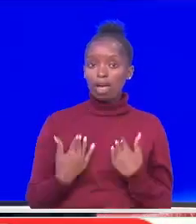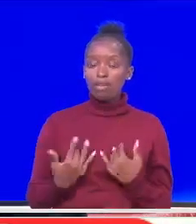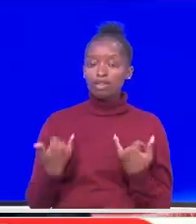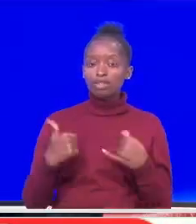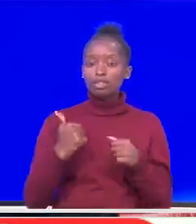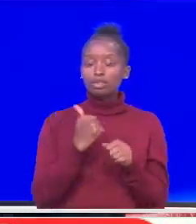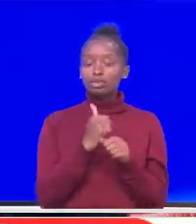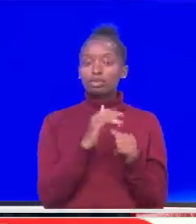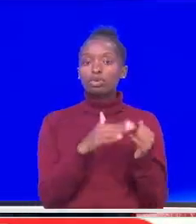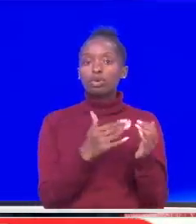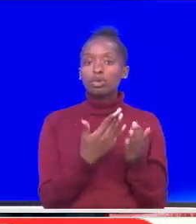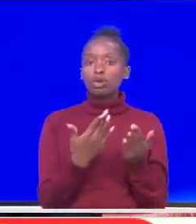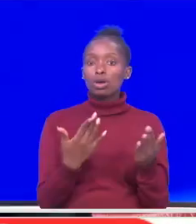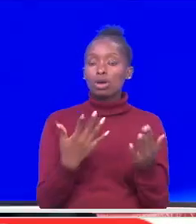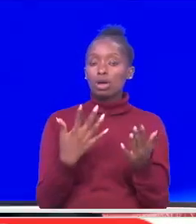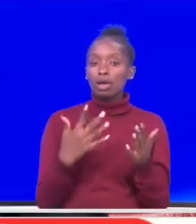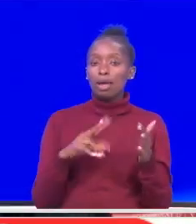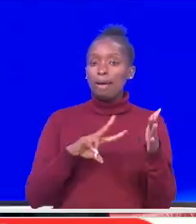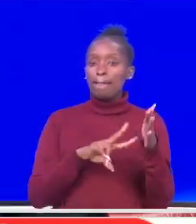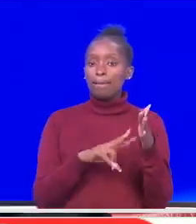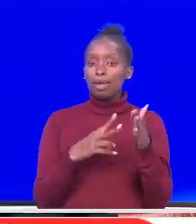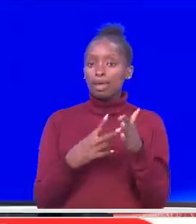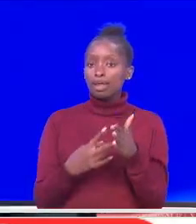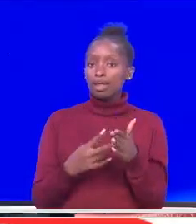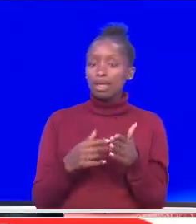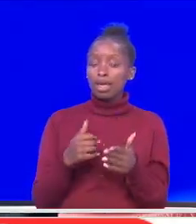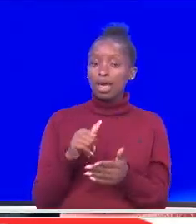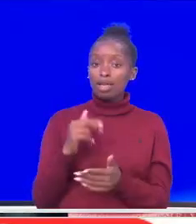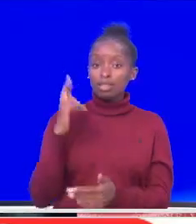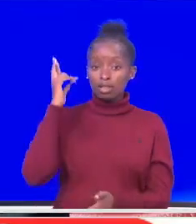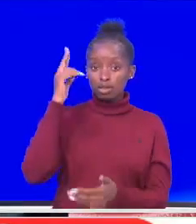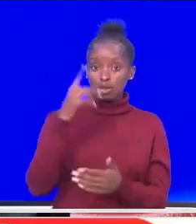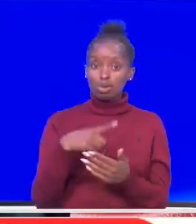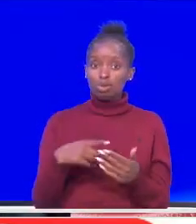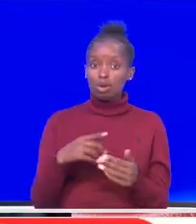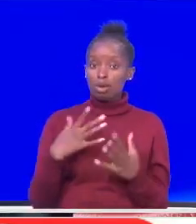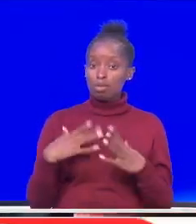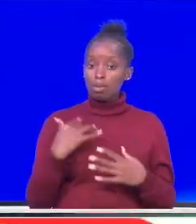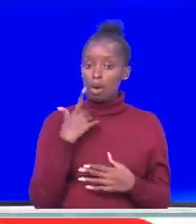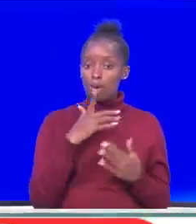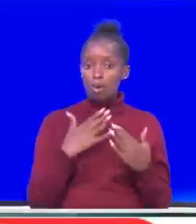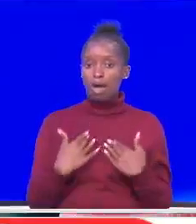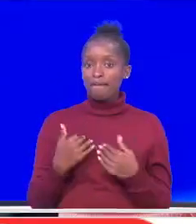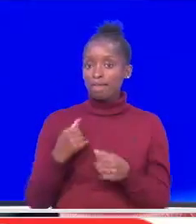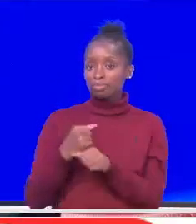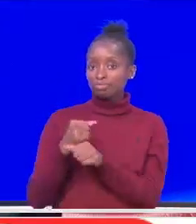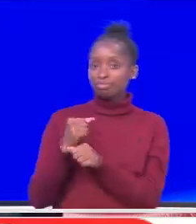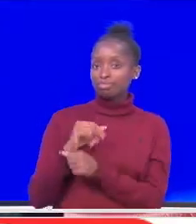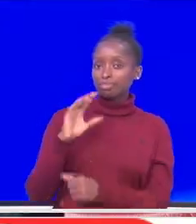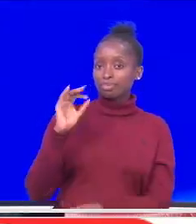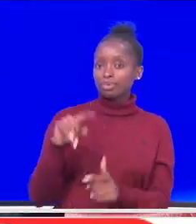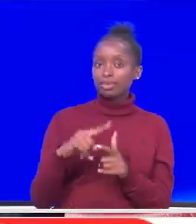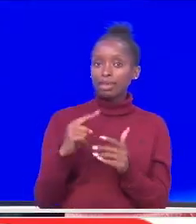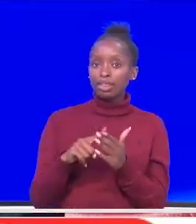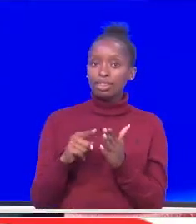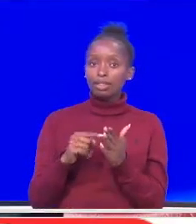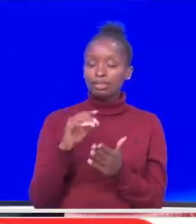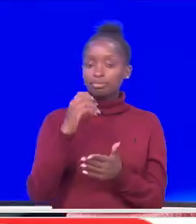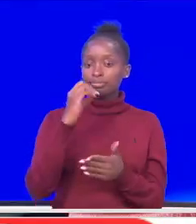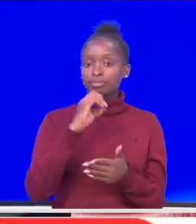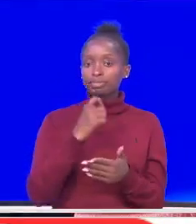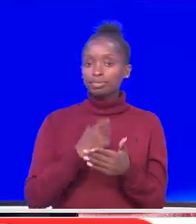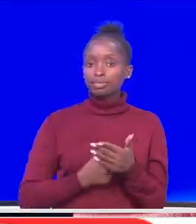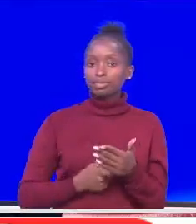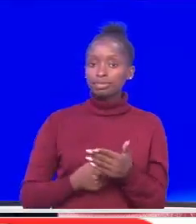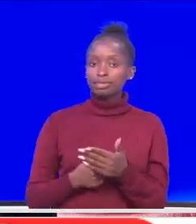obligation, which means the ultimate effect is for people who are not employed, this levy is voluntary.